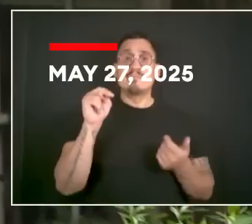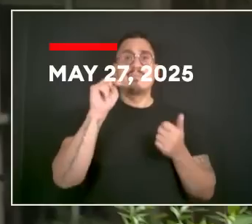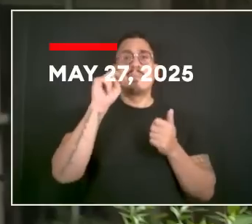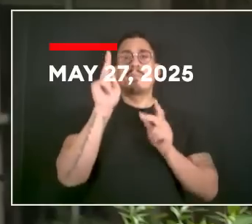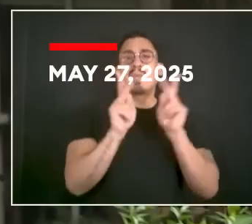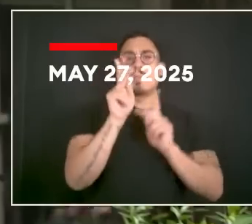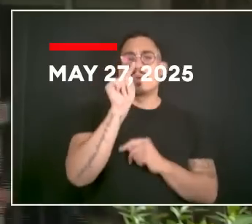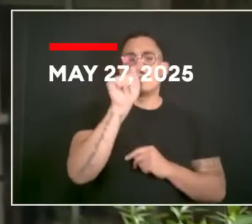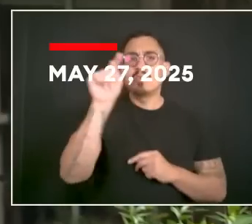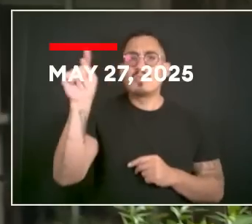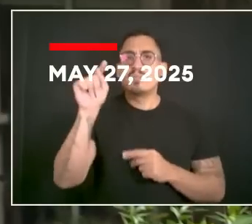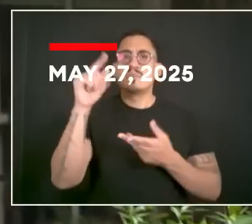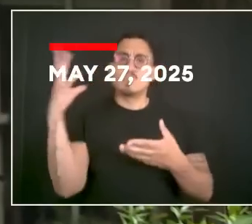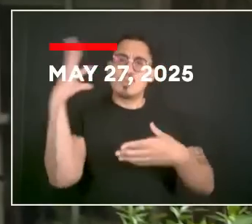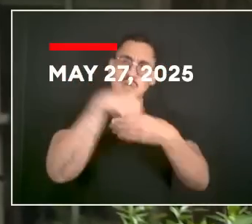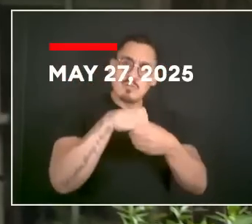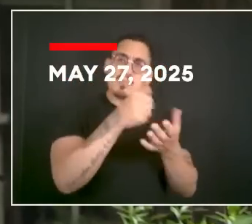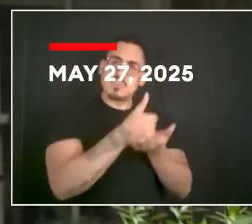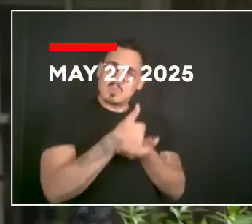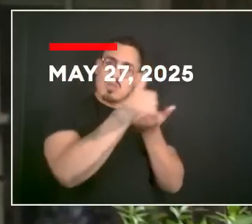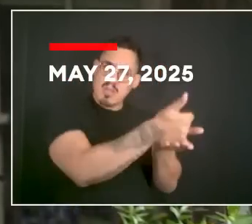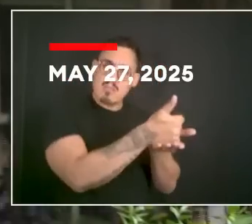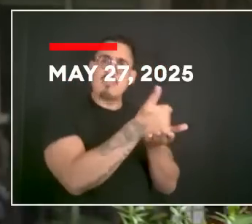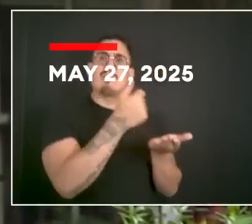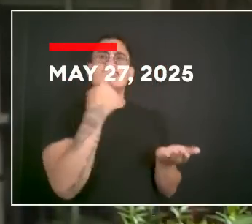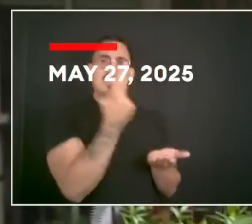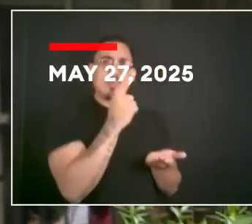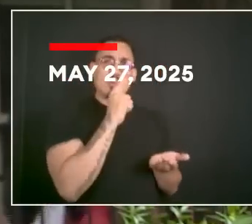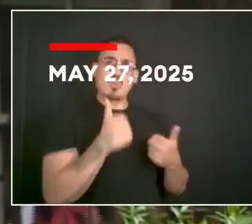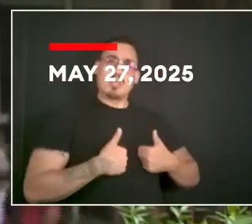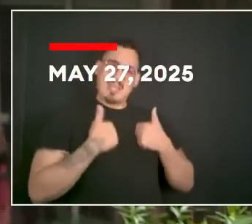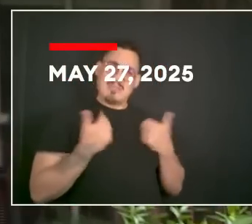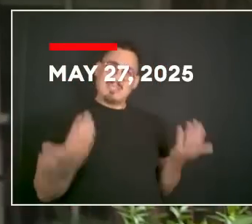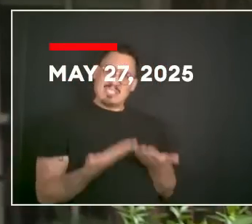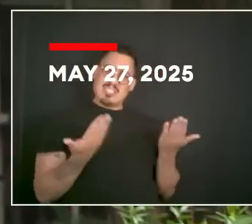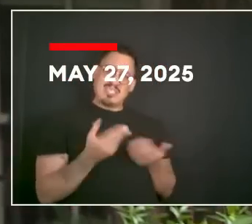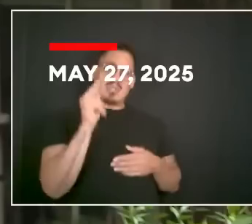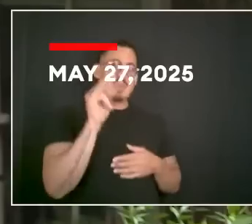kid who is being detained by ICE without having been accused of any crimes?